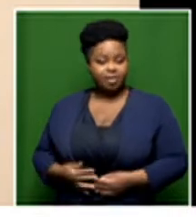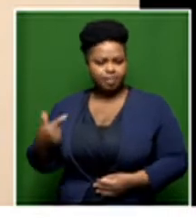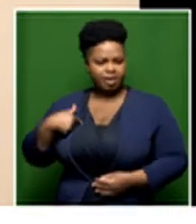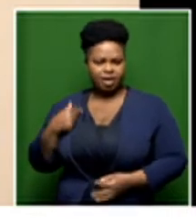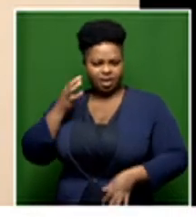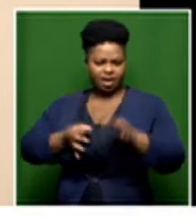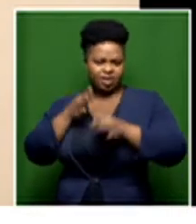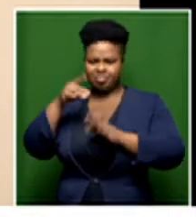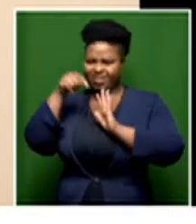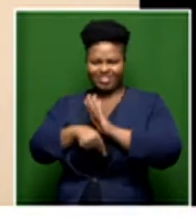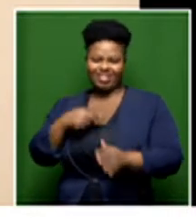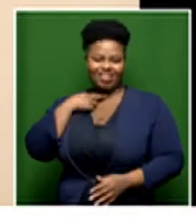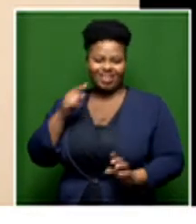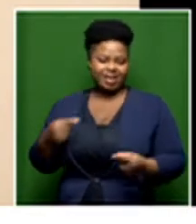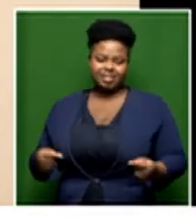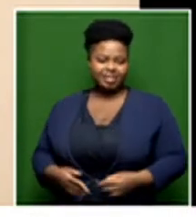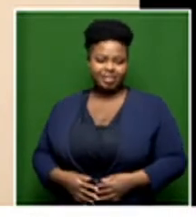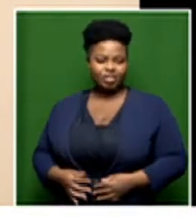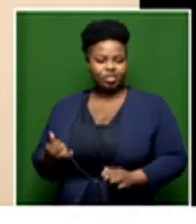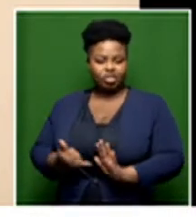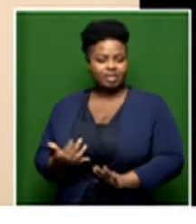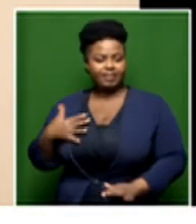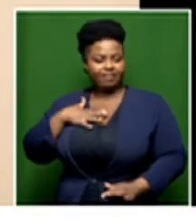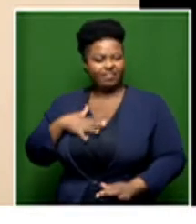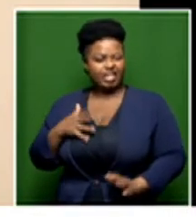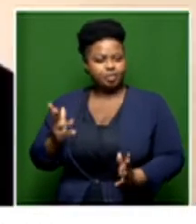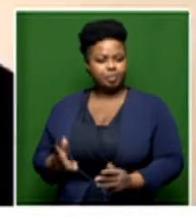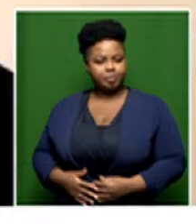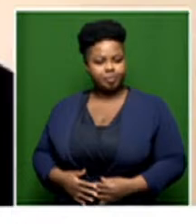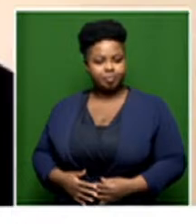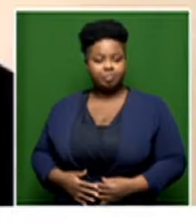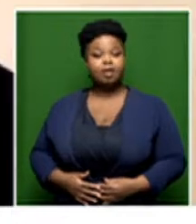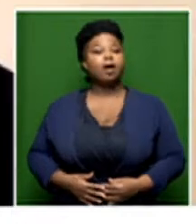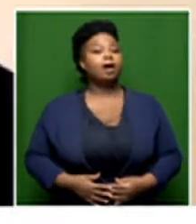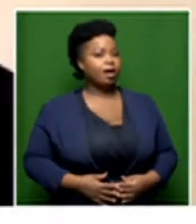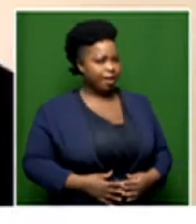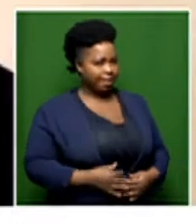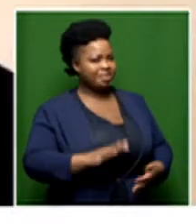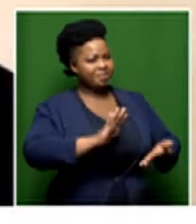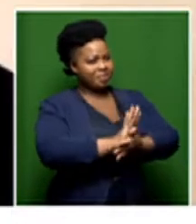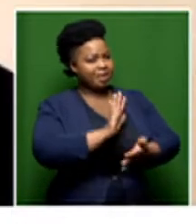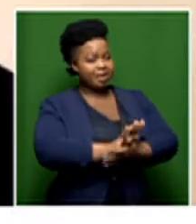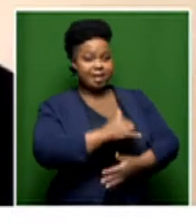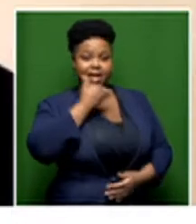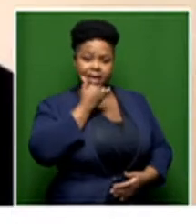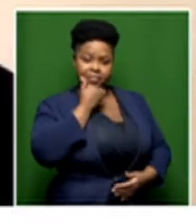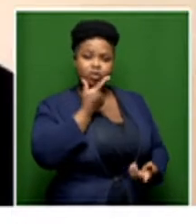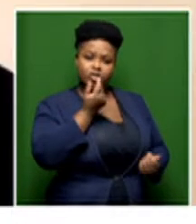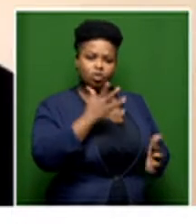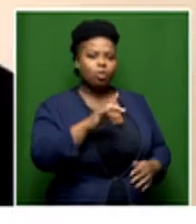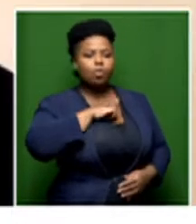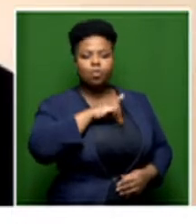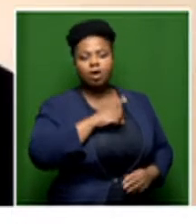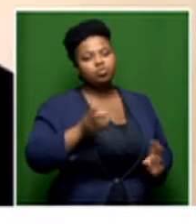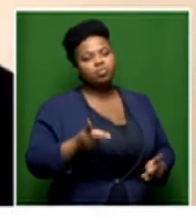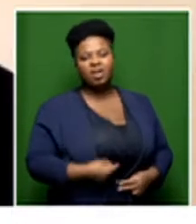really explain it, you know, just some feeling. I tell you what, we're grateful you did, because so often we lament the